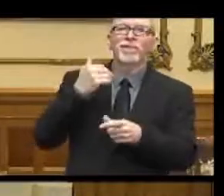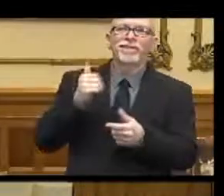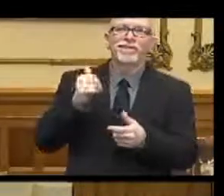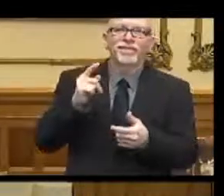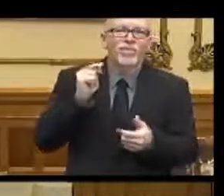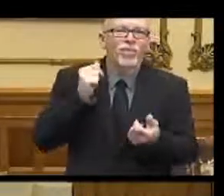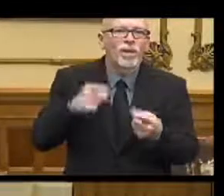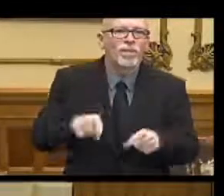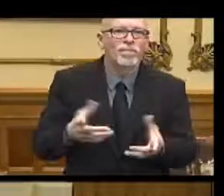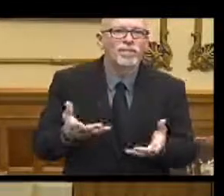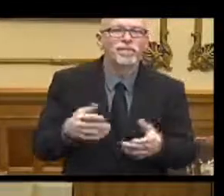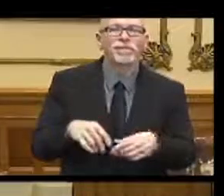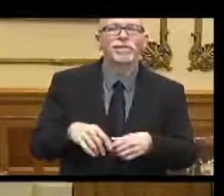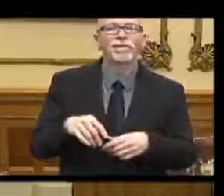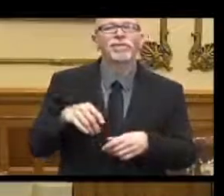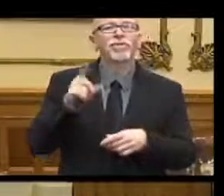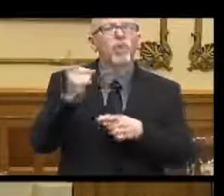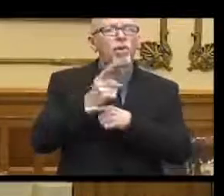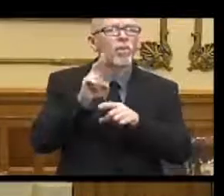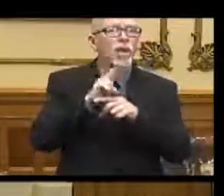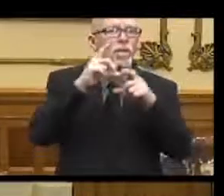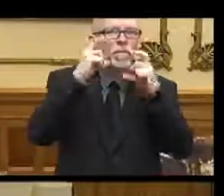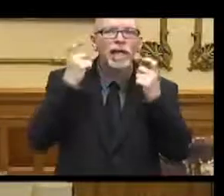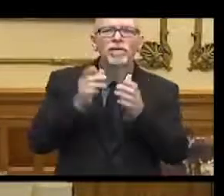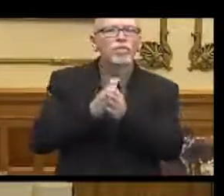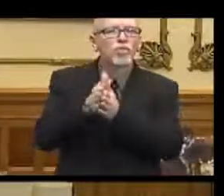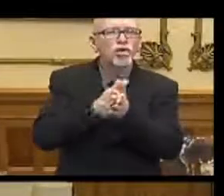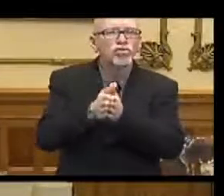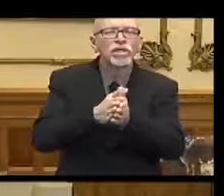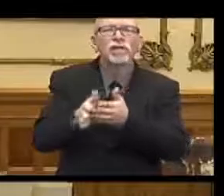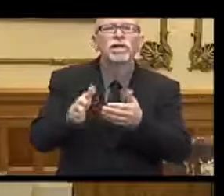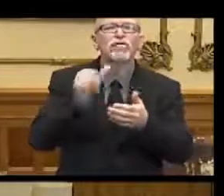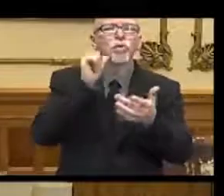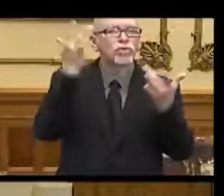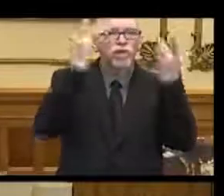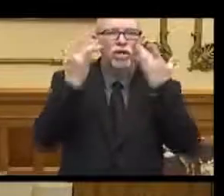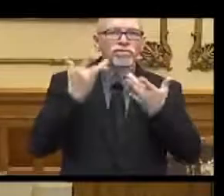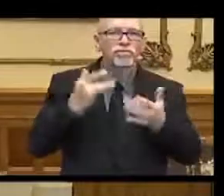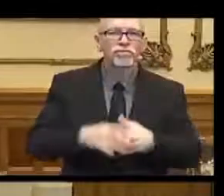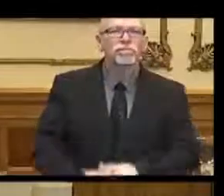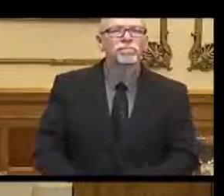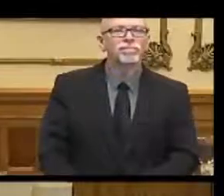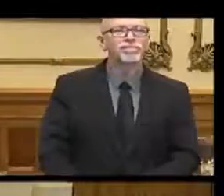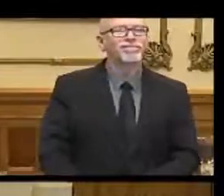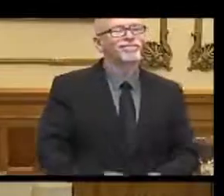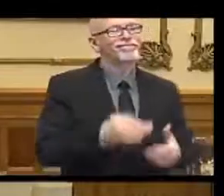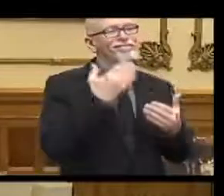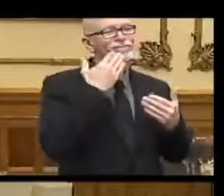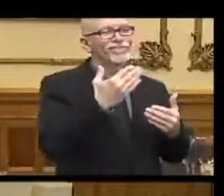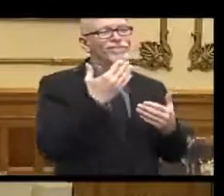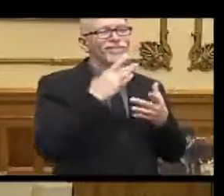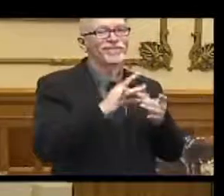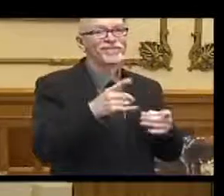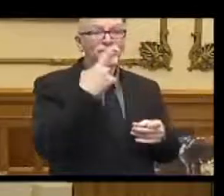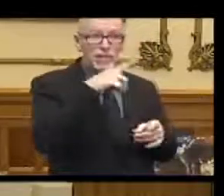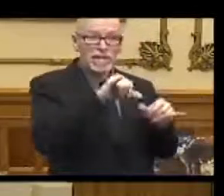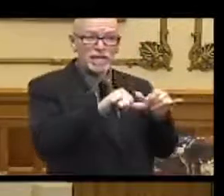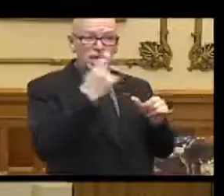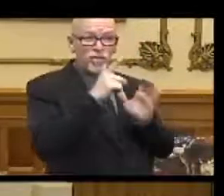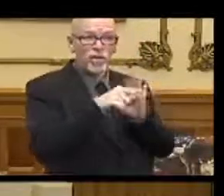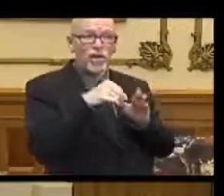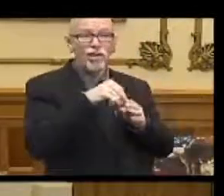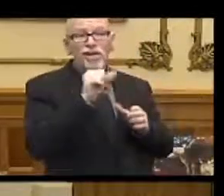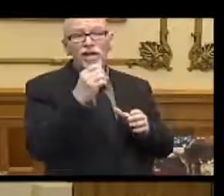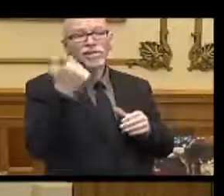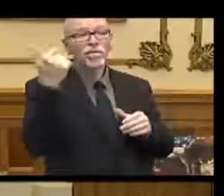going to be the case. So always wear your mask, wash your hands, and don't touch your face. Very well said, Ram. Can you stick around for a little bit in case they